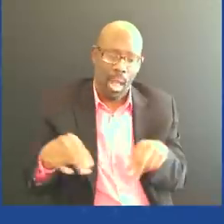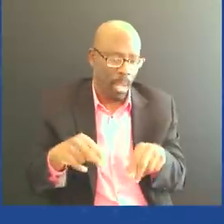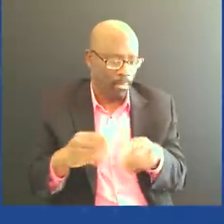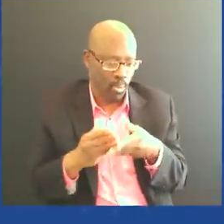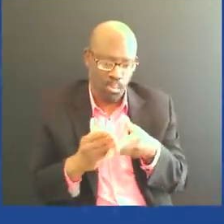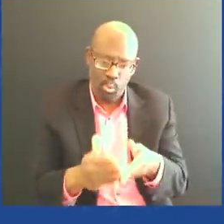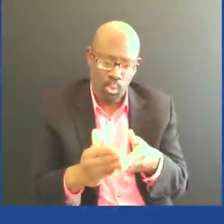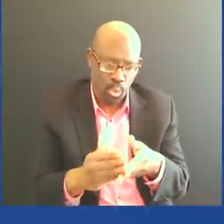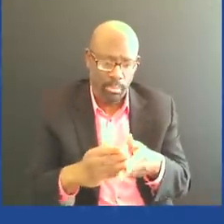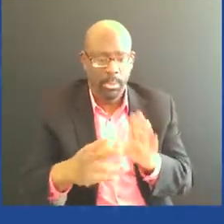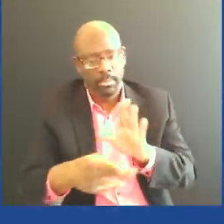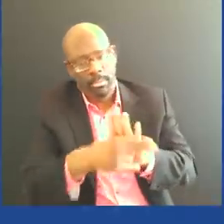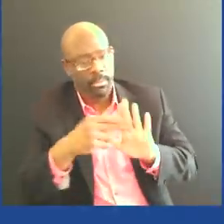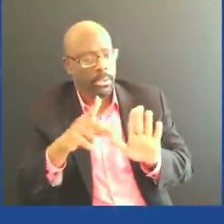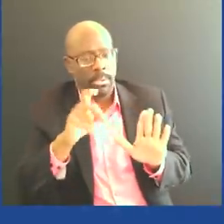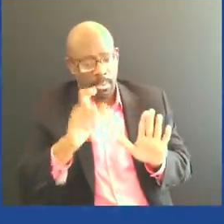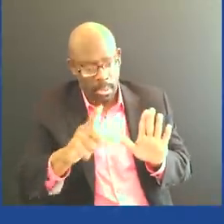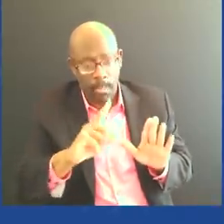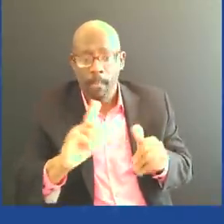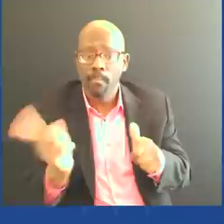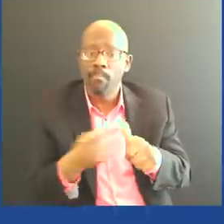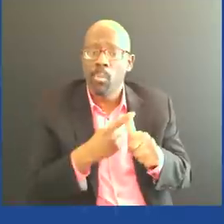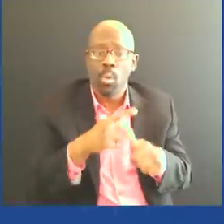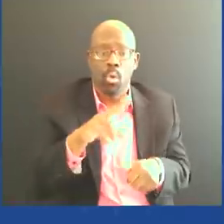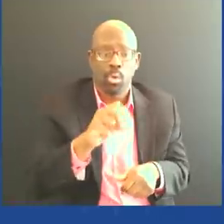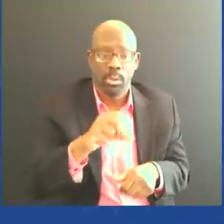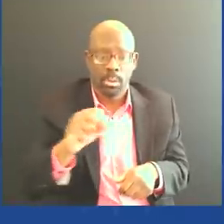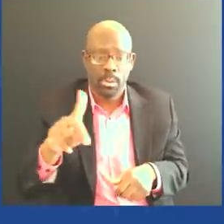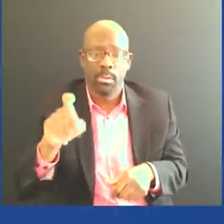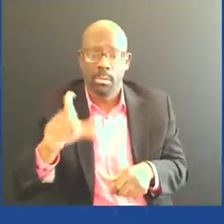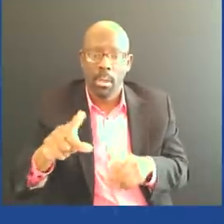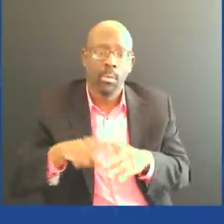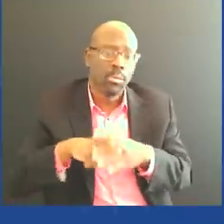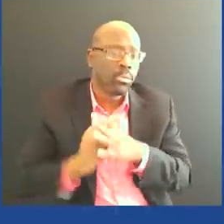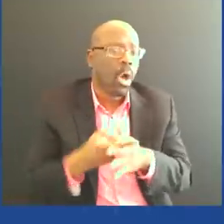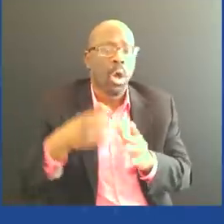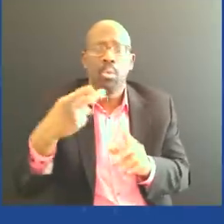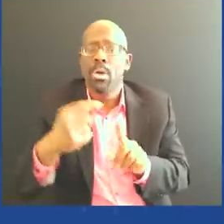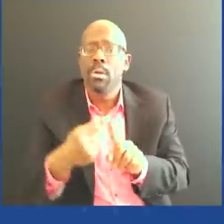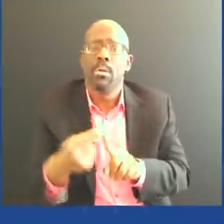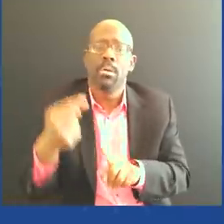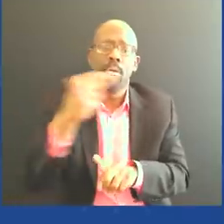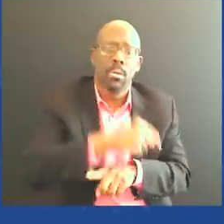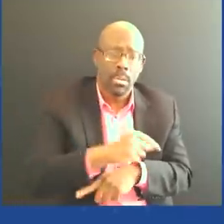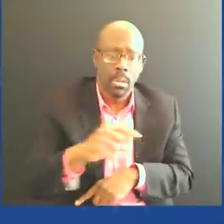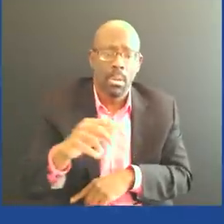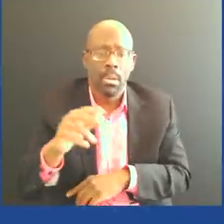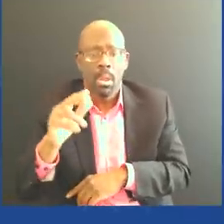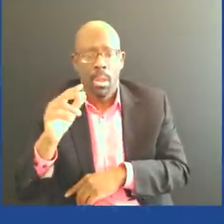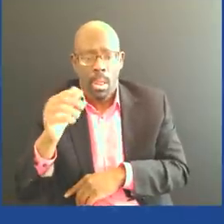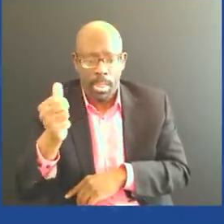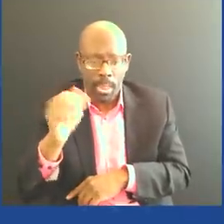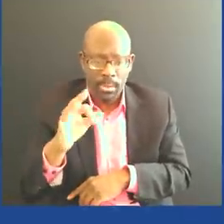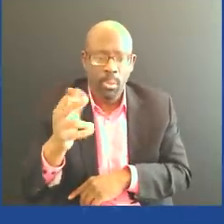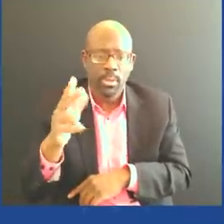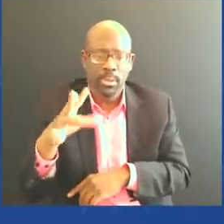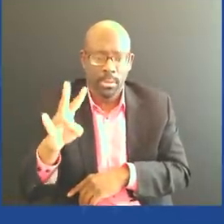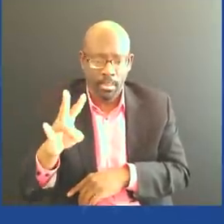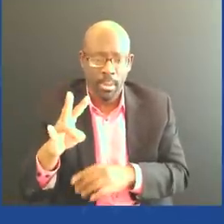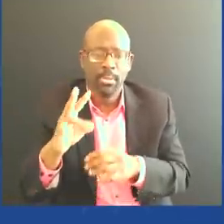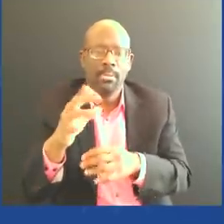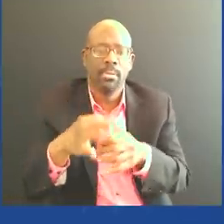USS Delaware was launched in 1776. Its role, delaying the British fleet's approach to Philadelphia and